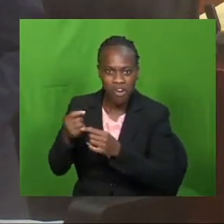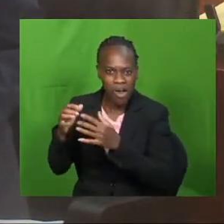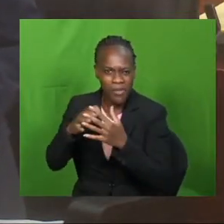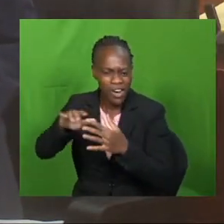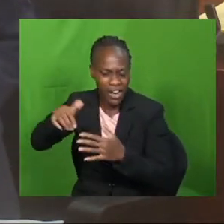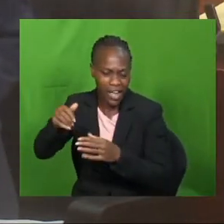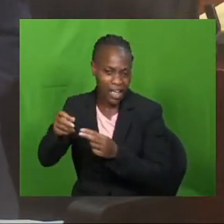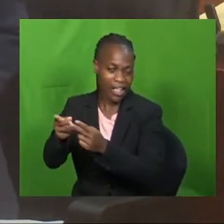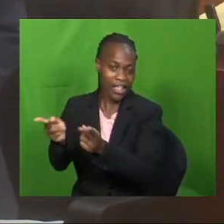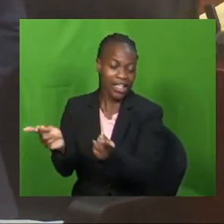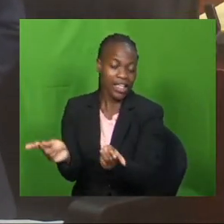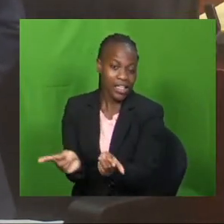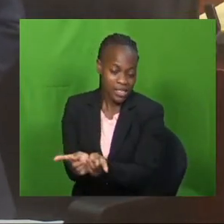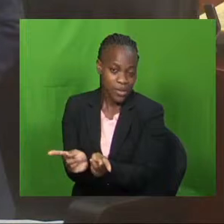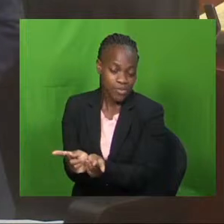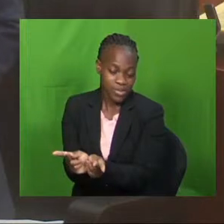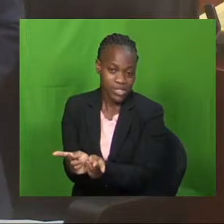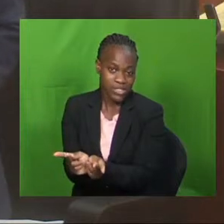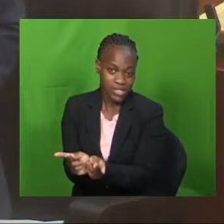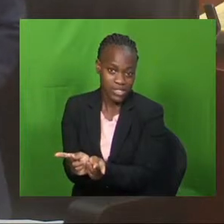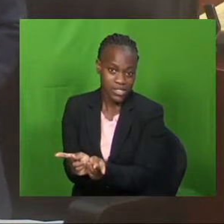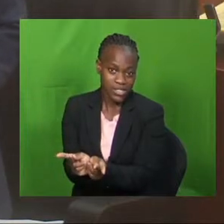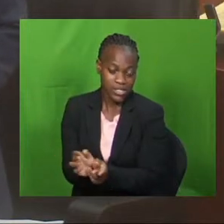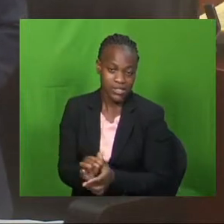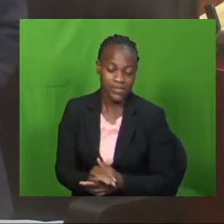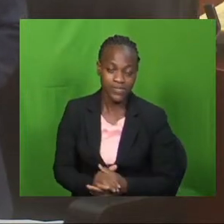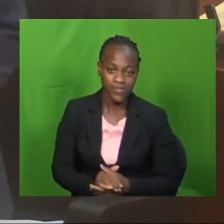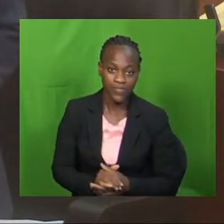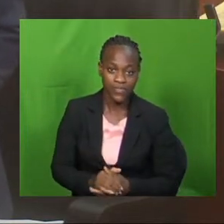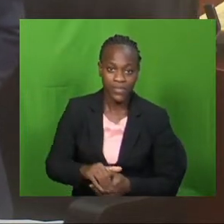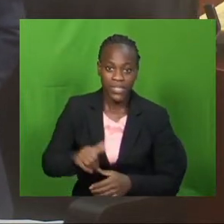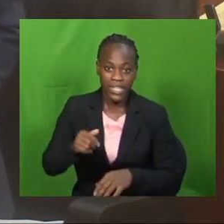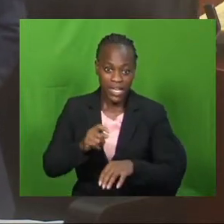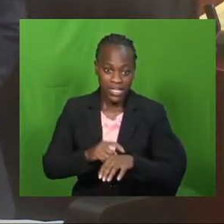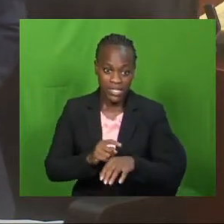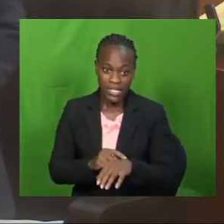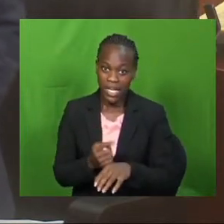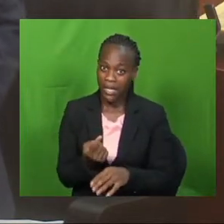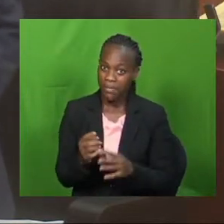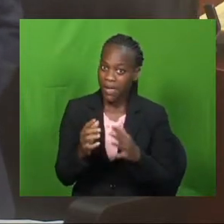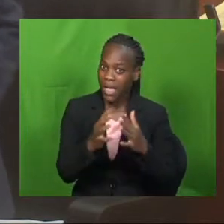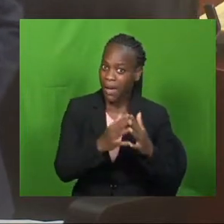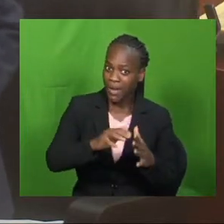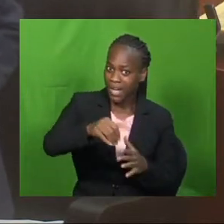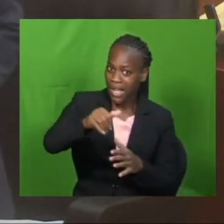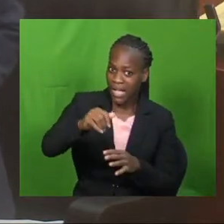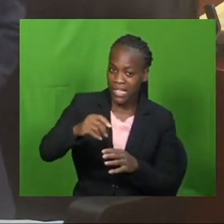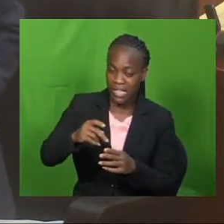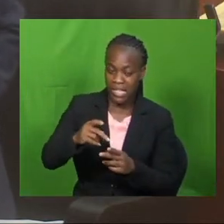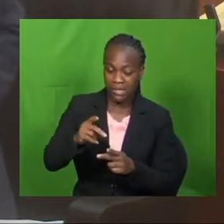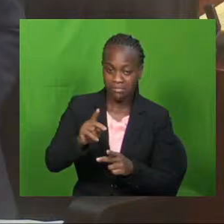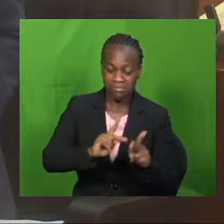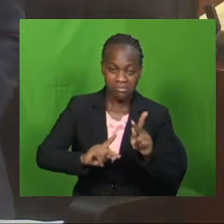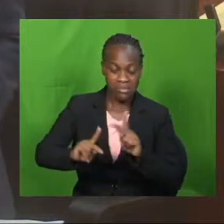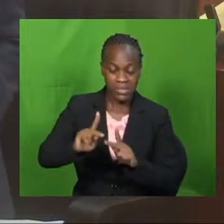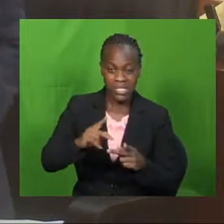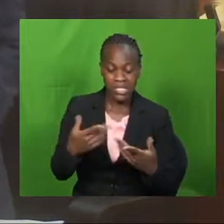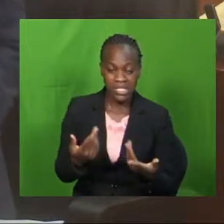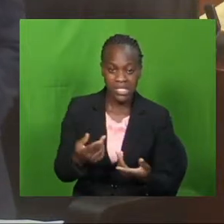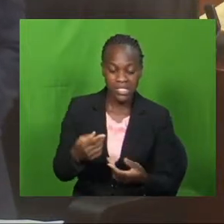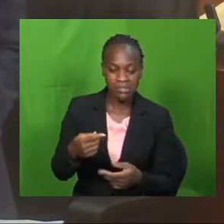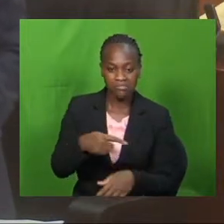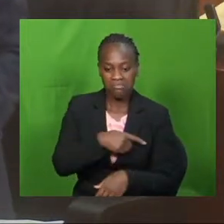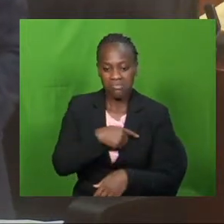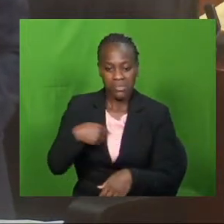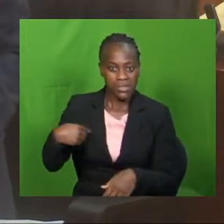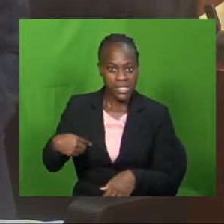whenever the Western world, and increasingly these days, when as well China sneezes, Africa